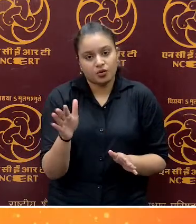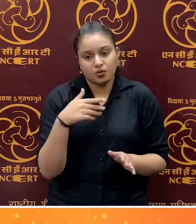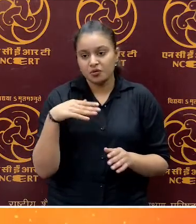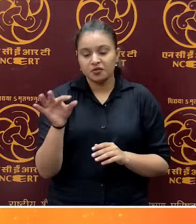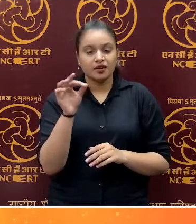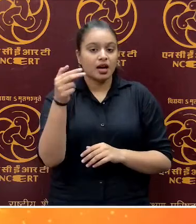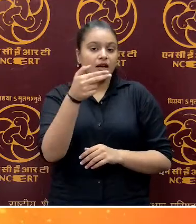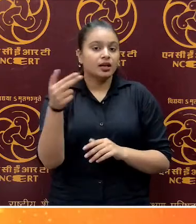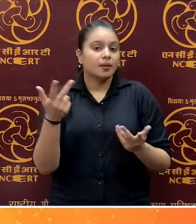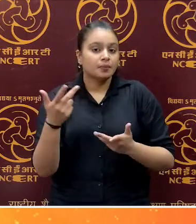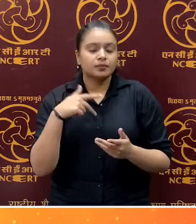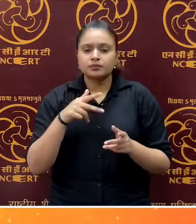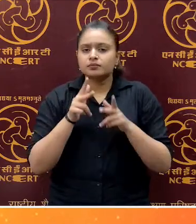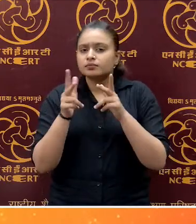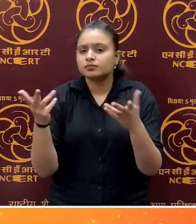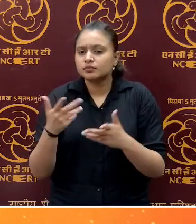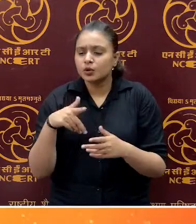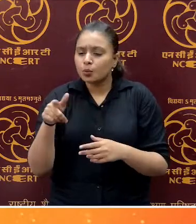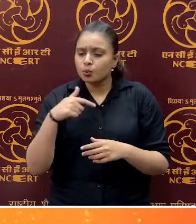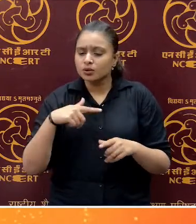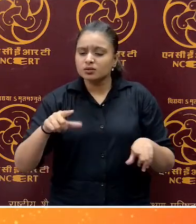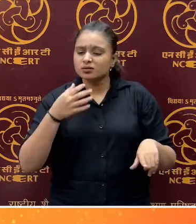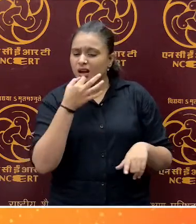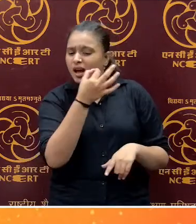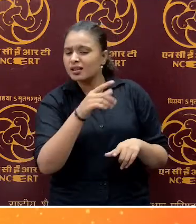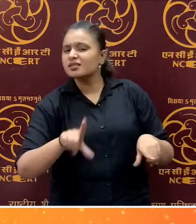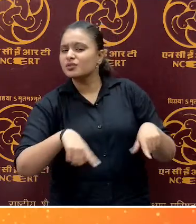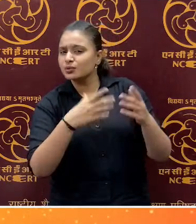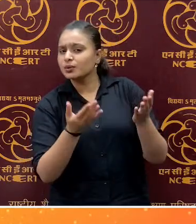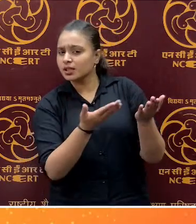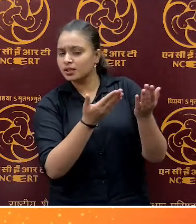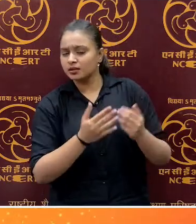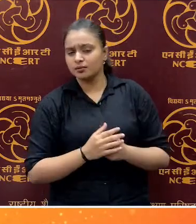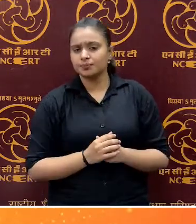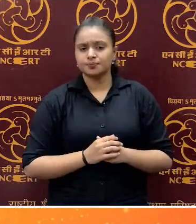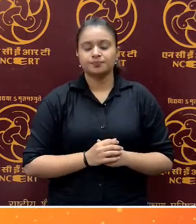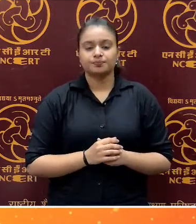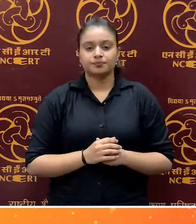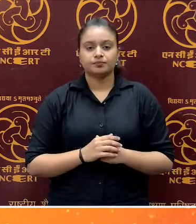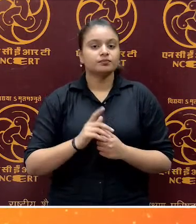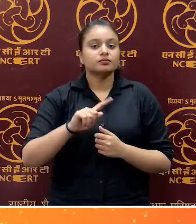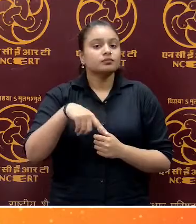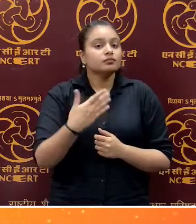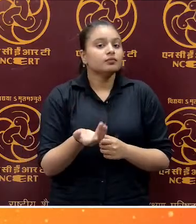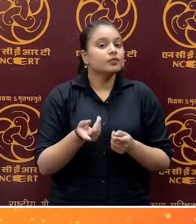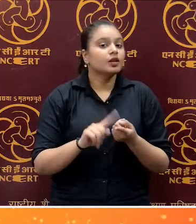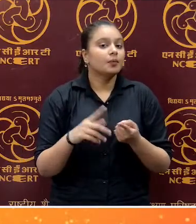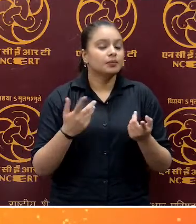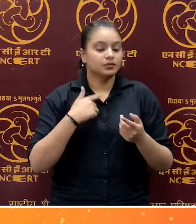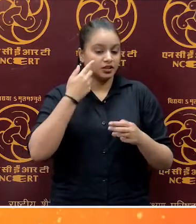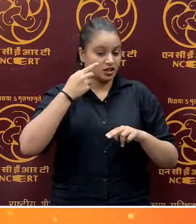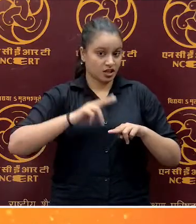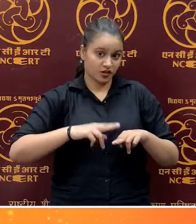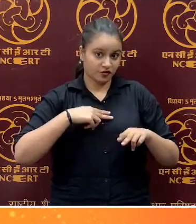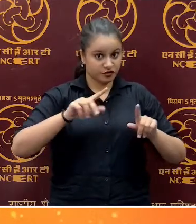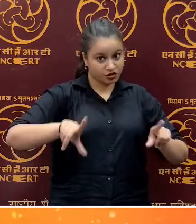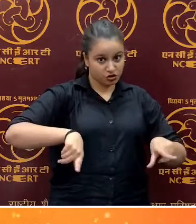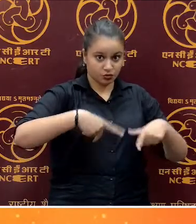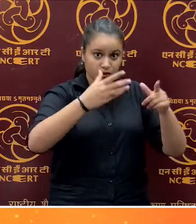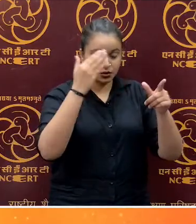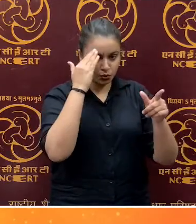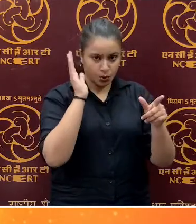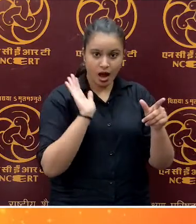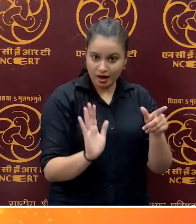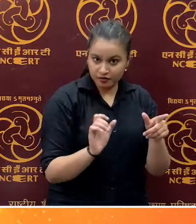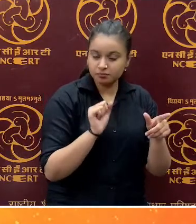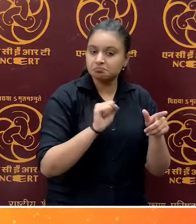fly. So, it is saying, why don't you ask the tree that I am going to climb? Let us see, Harpreet, if the tree knows the fly's name. Let's